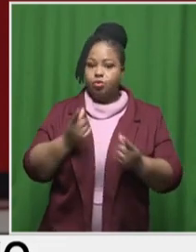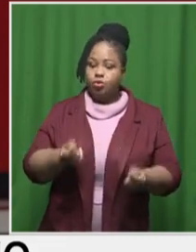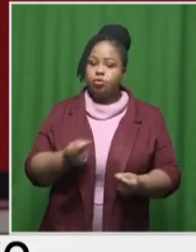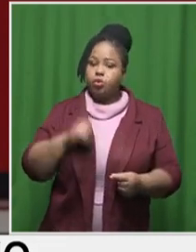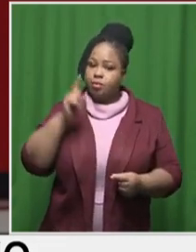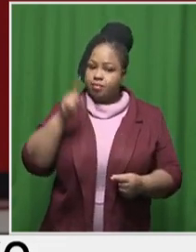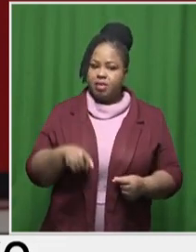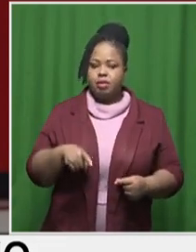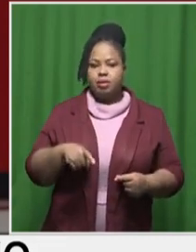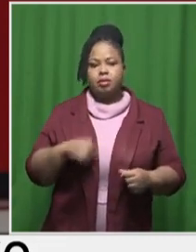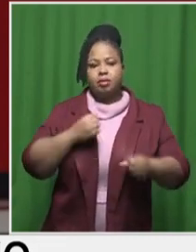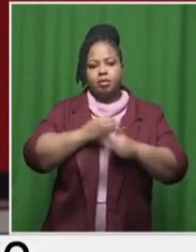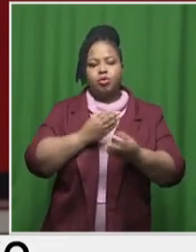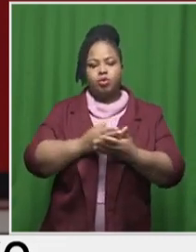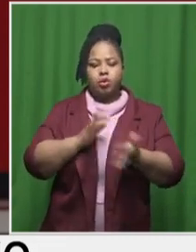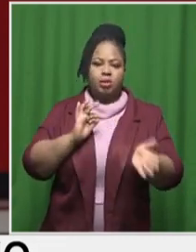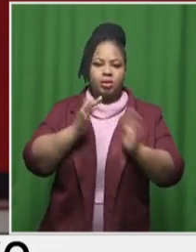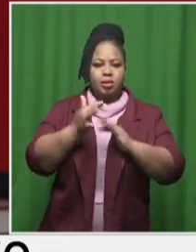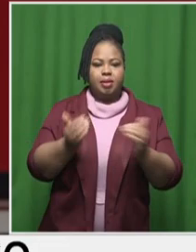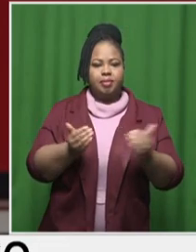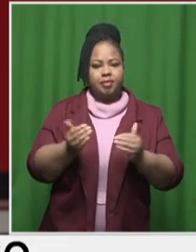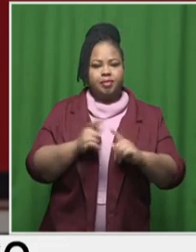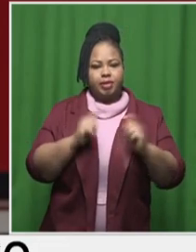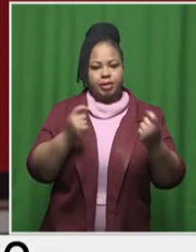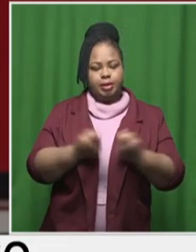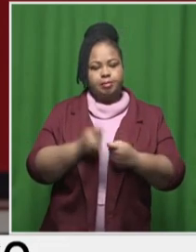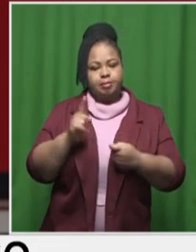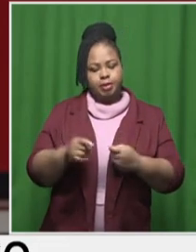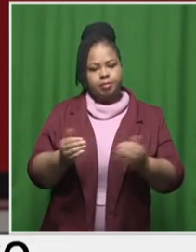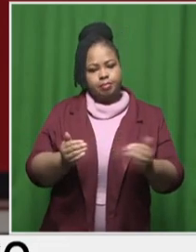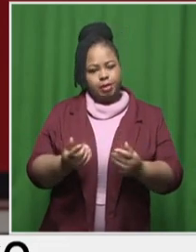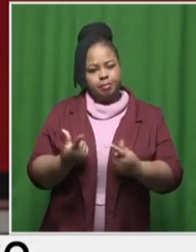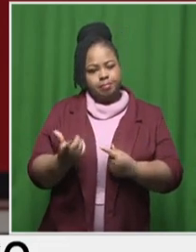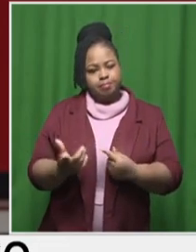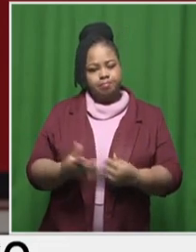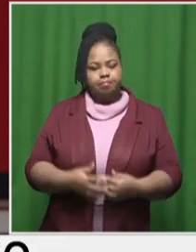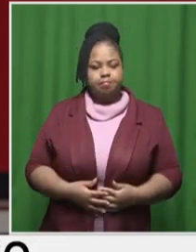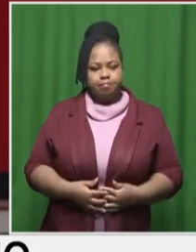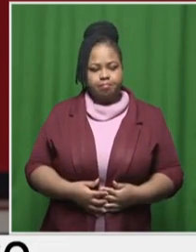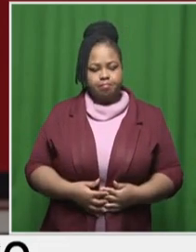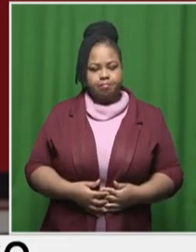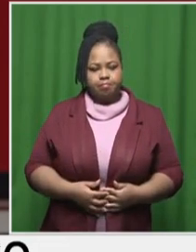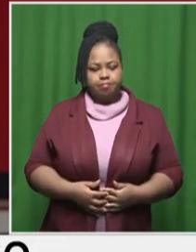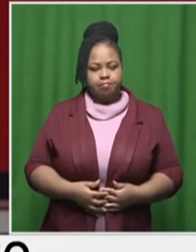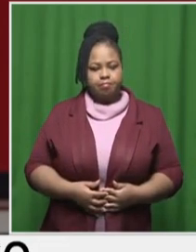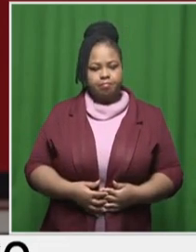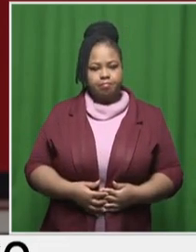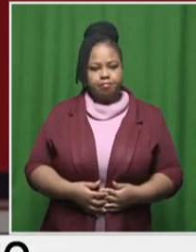to put up a strong disaster management team to manage this kind of incidents.